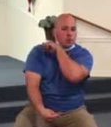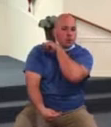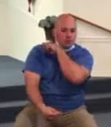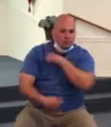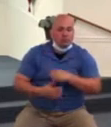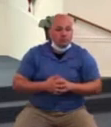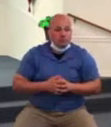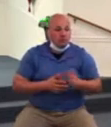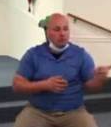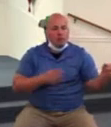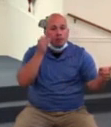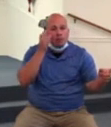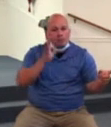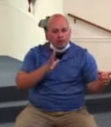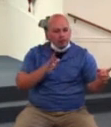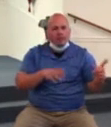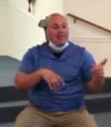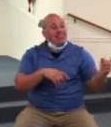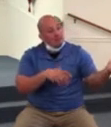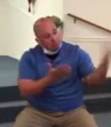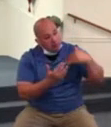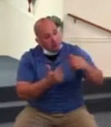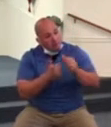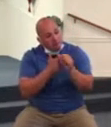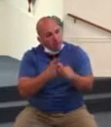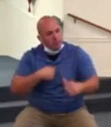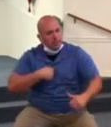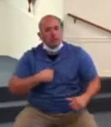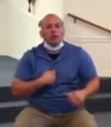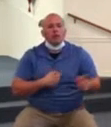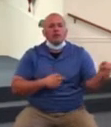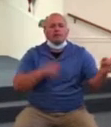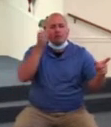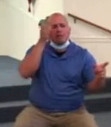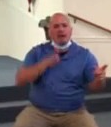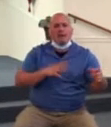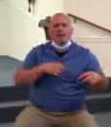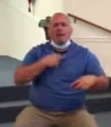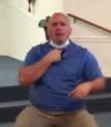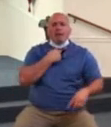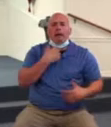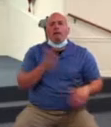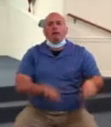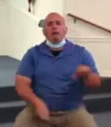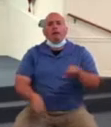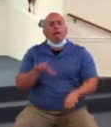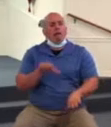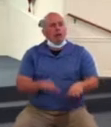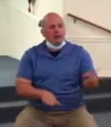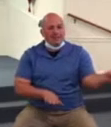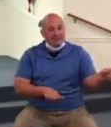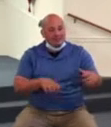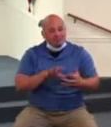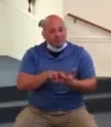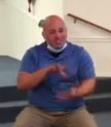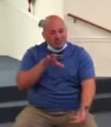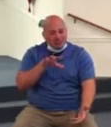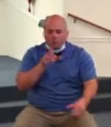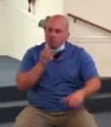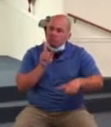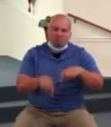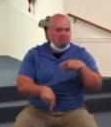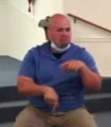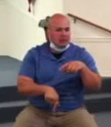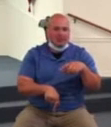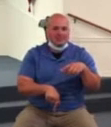man can't do it. He's very rich, and he can't